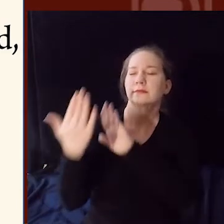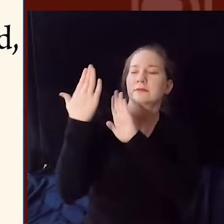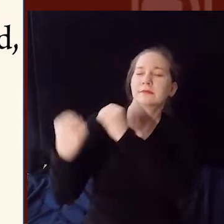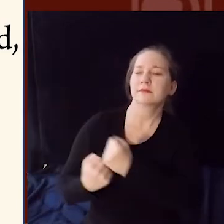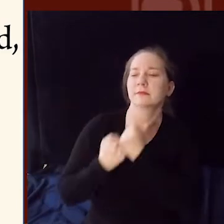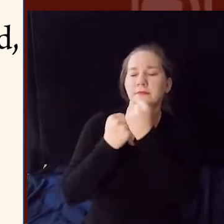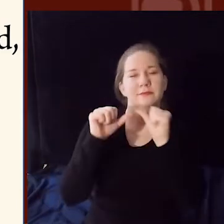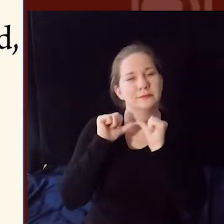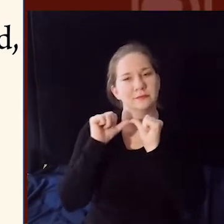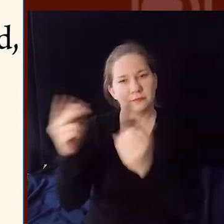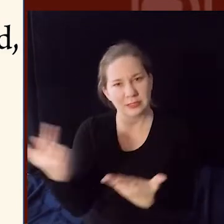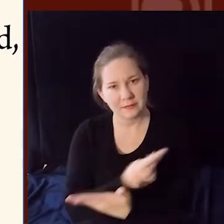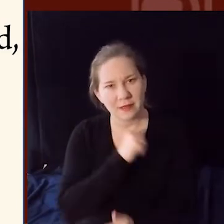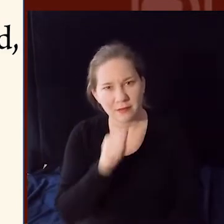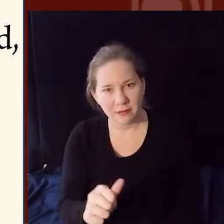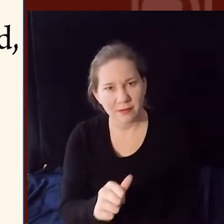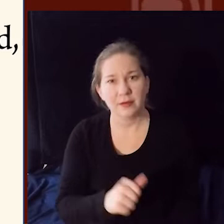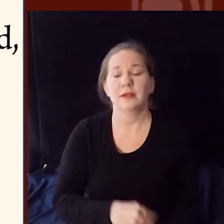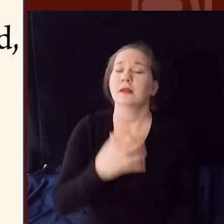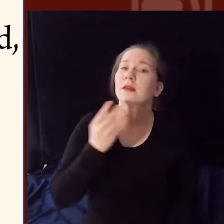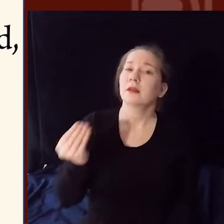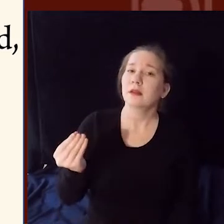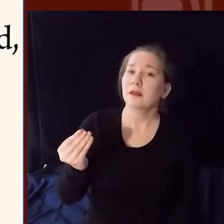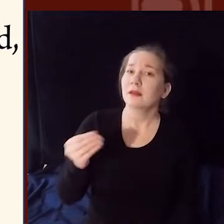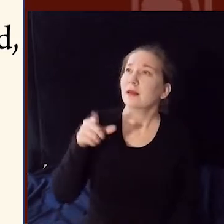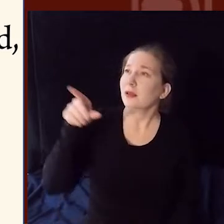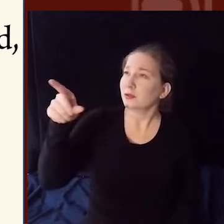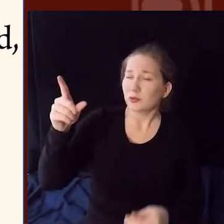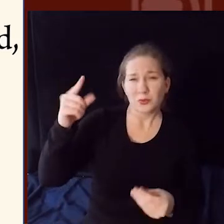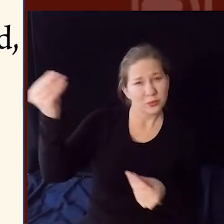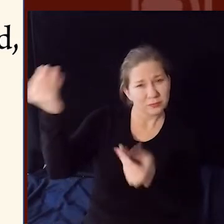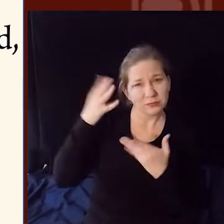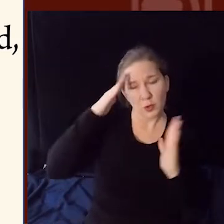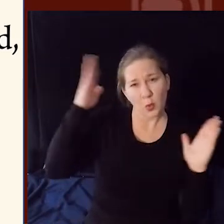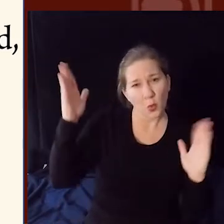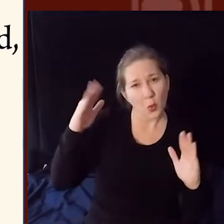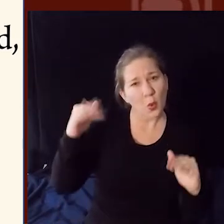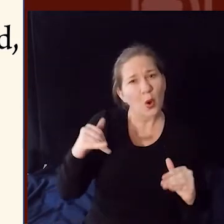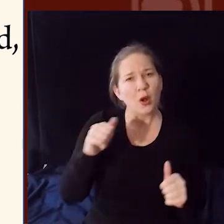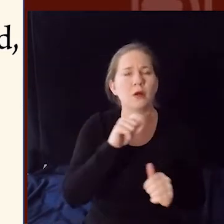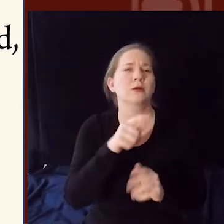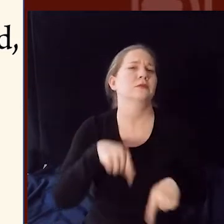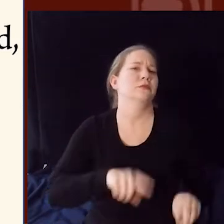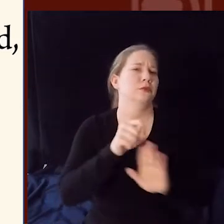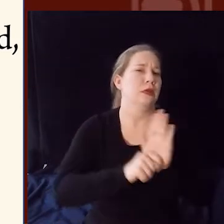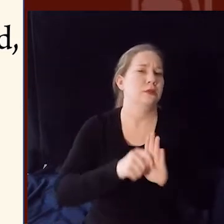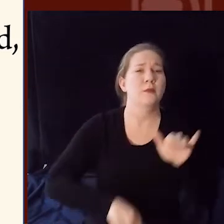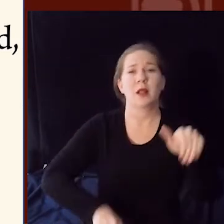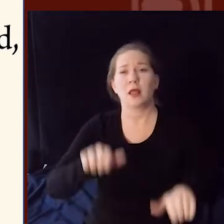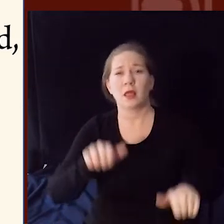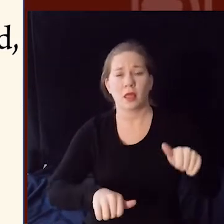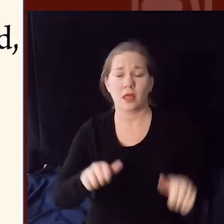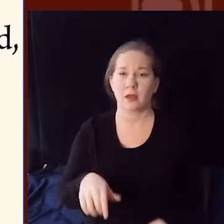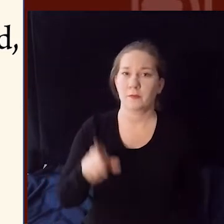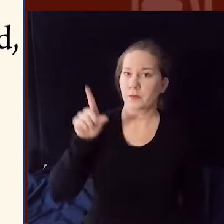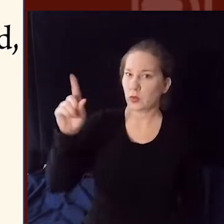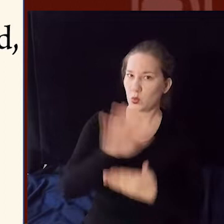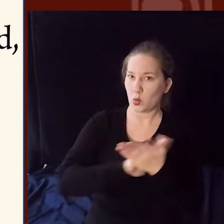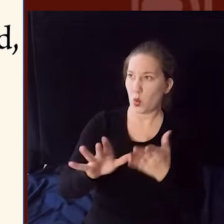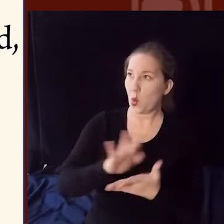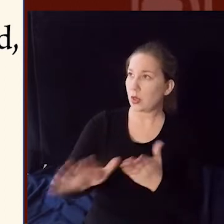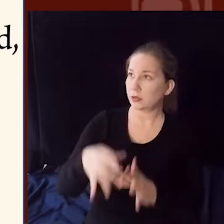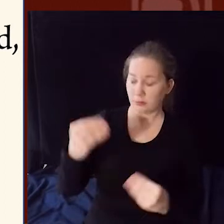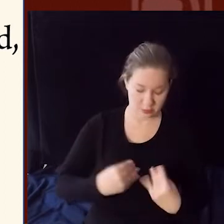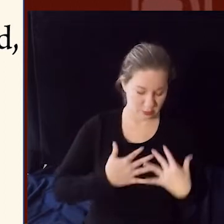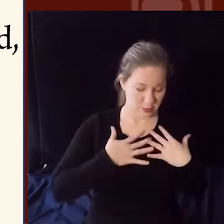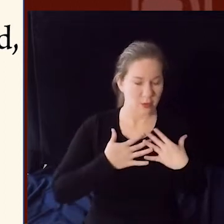of uncertainty and loss. Send your Holy Spirit to enkindle in us your holy fire. Revive us to